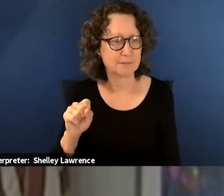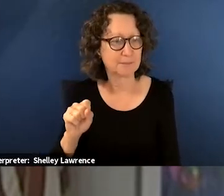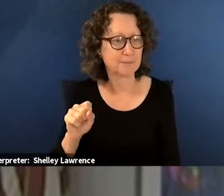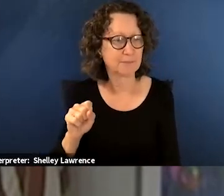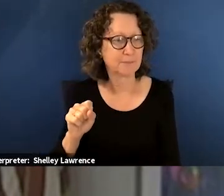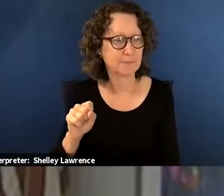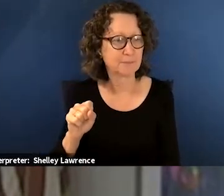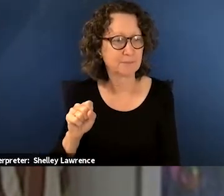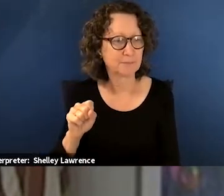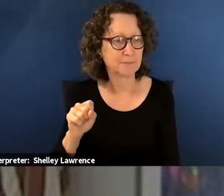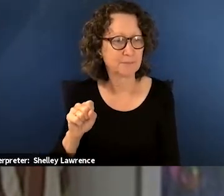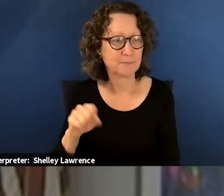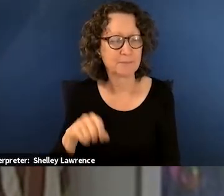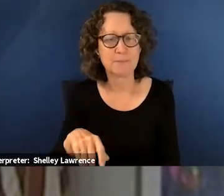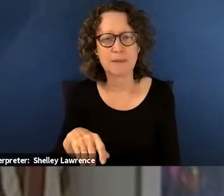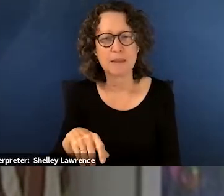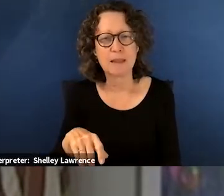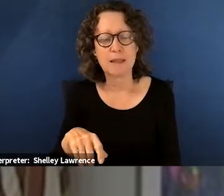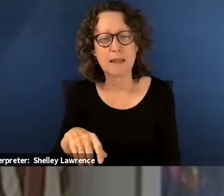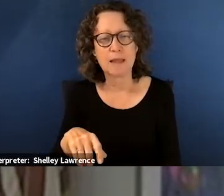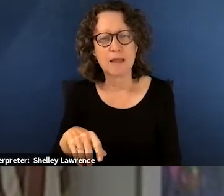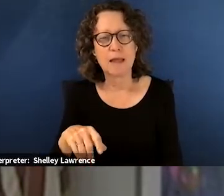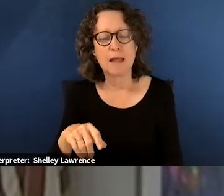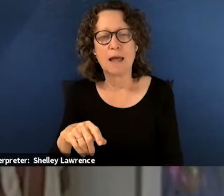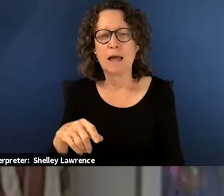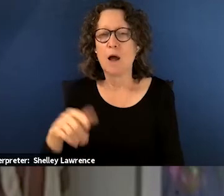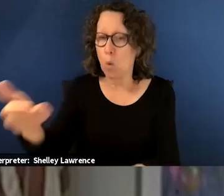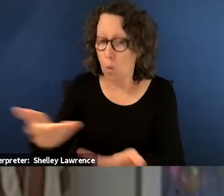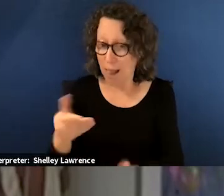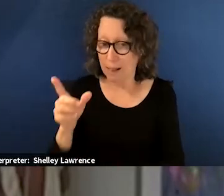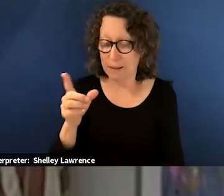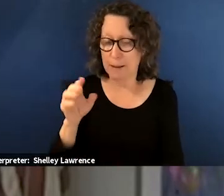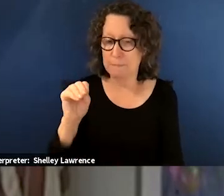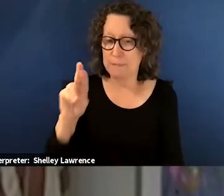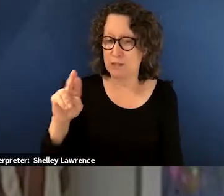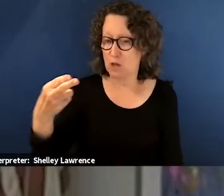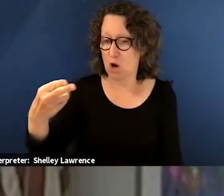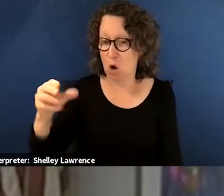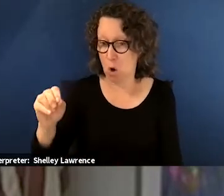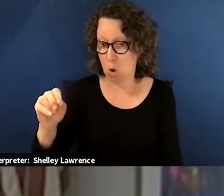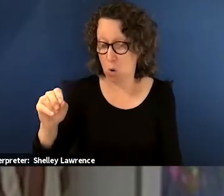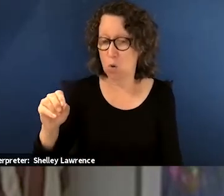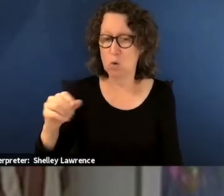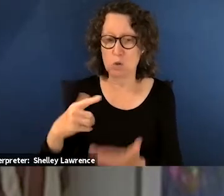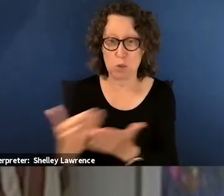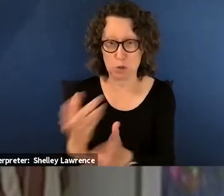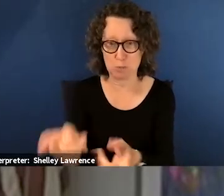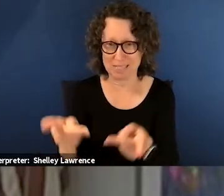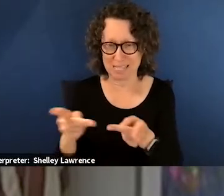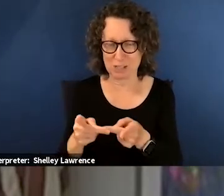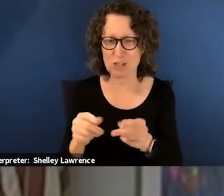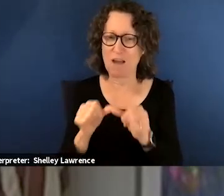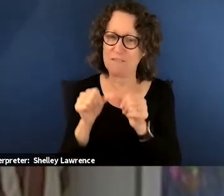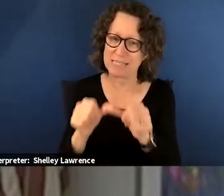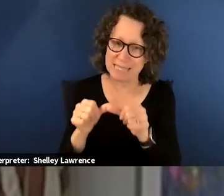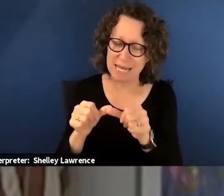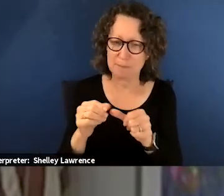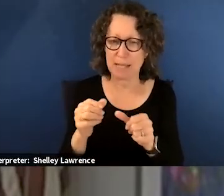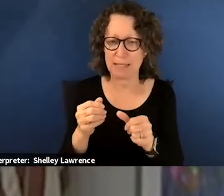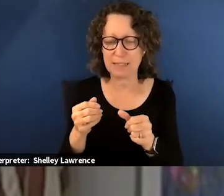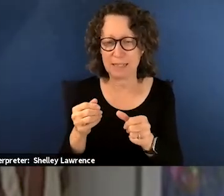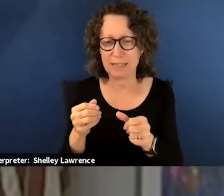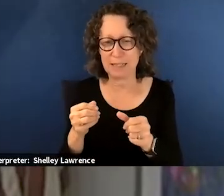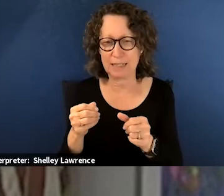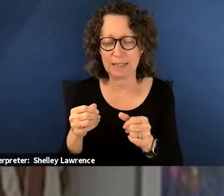to welcome Desmond Ho to this position of Operations and Sustainability Coordinator. It's got such an